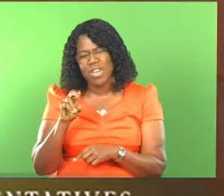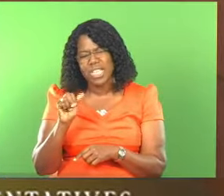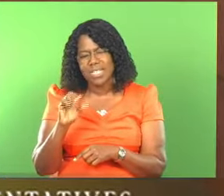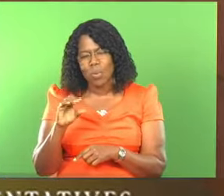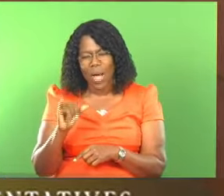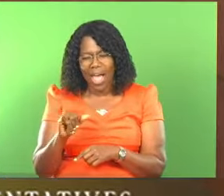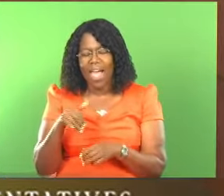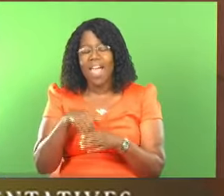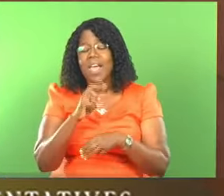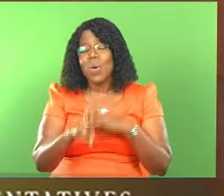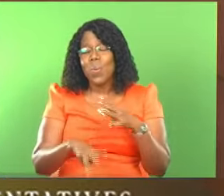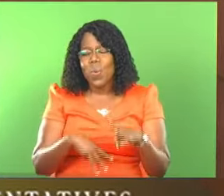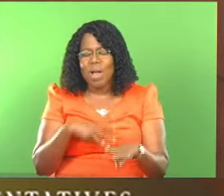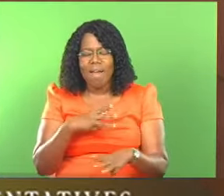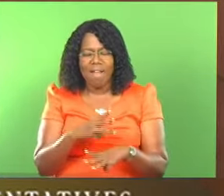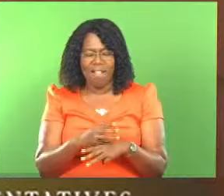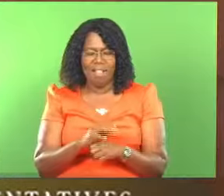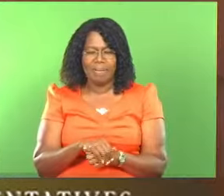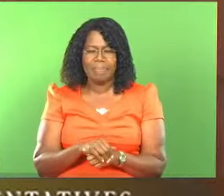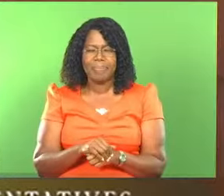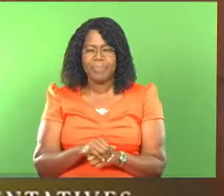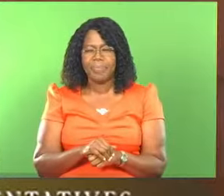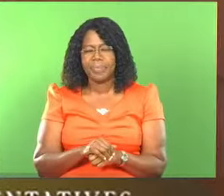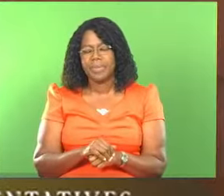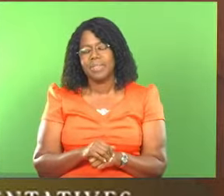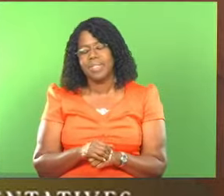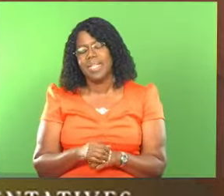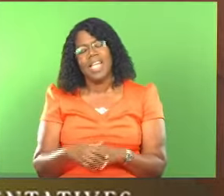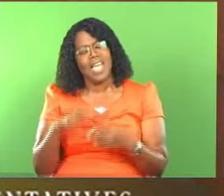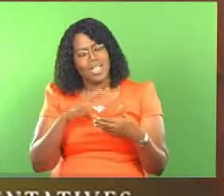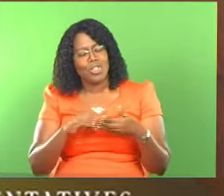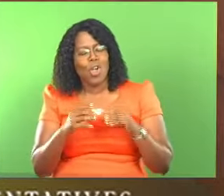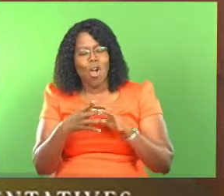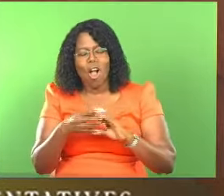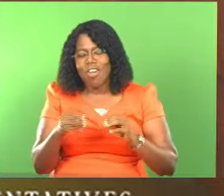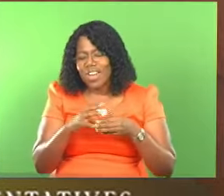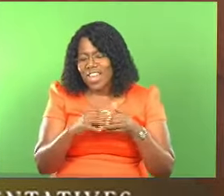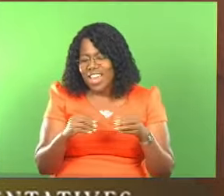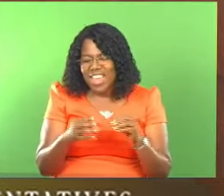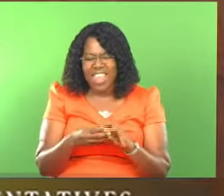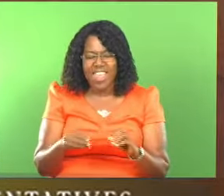statesman whose story mirrors the hopes of ordinary people.